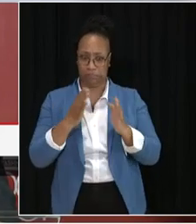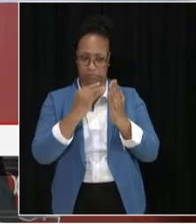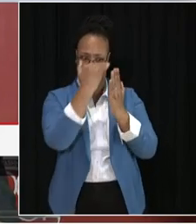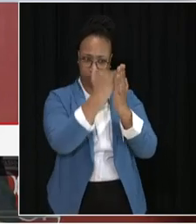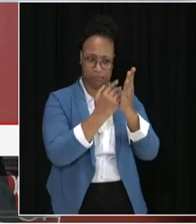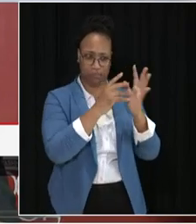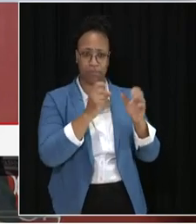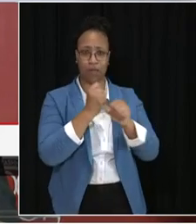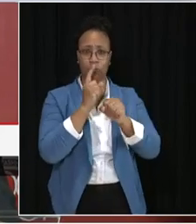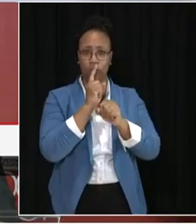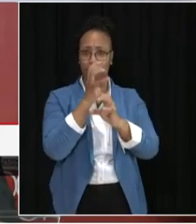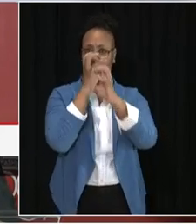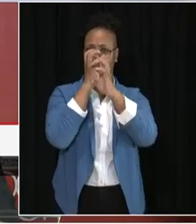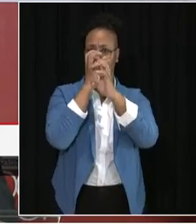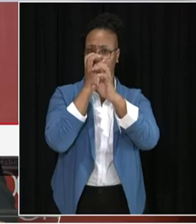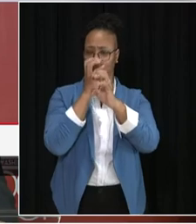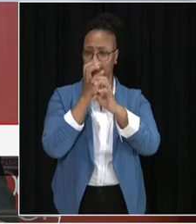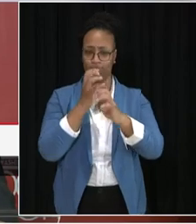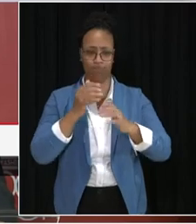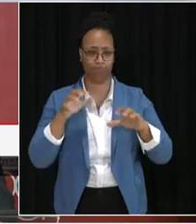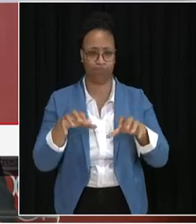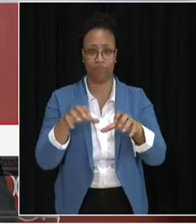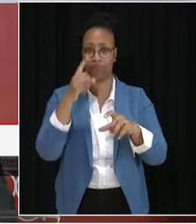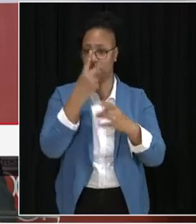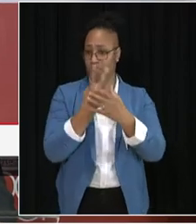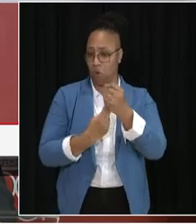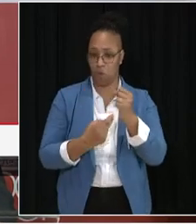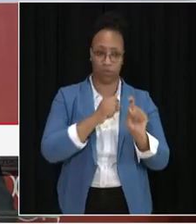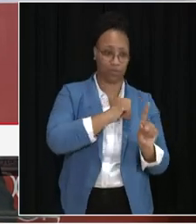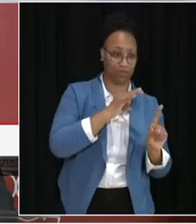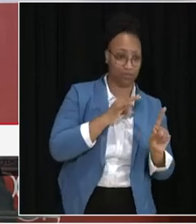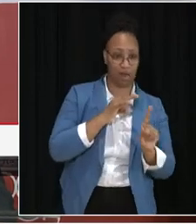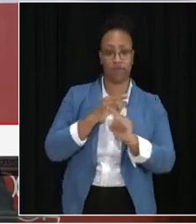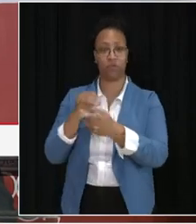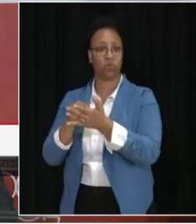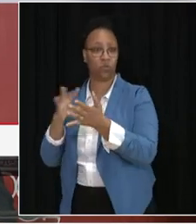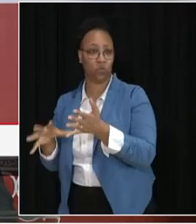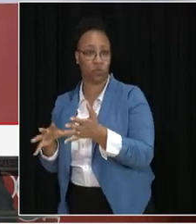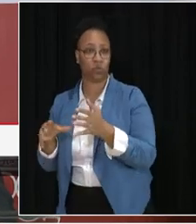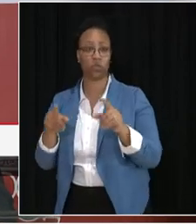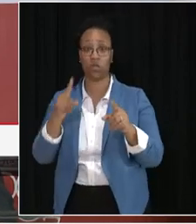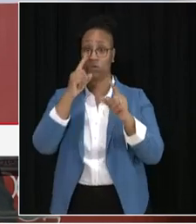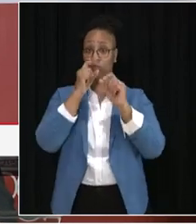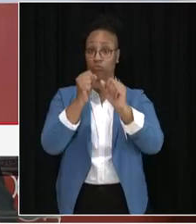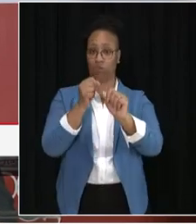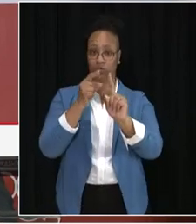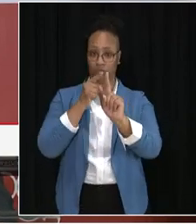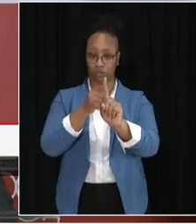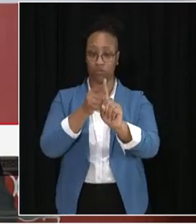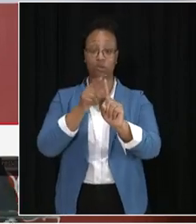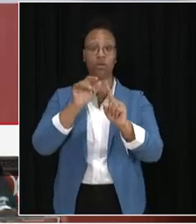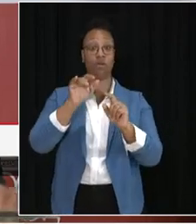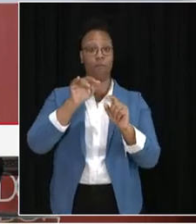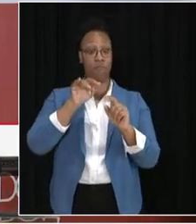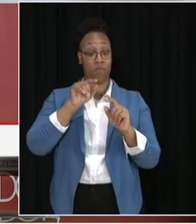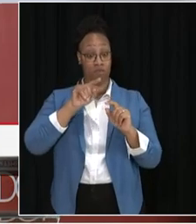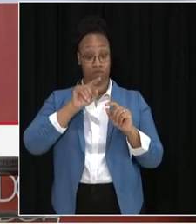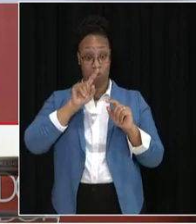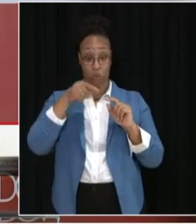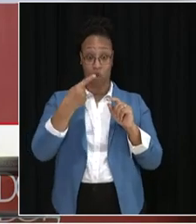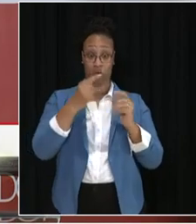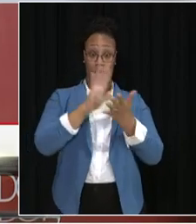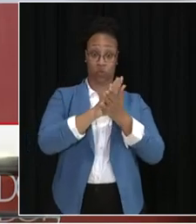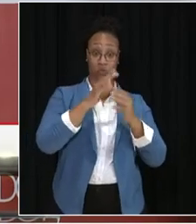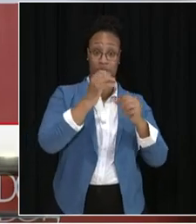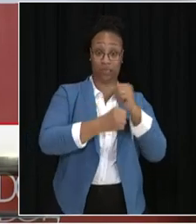and this school year as well. We did this similar strategy over Thanksgiving break as well. Is the plan to continue that strategy,